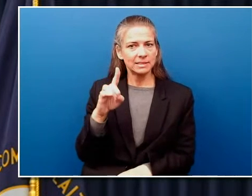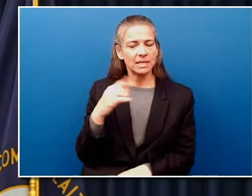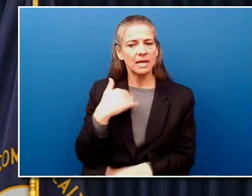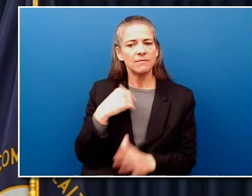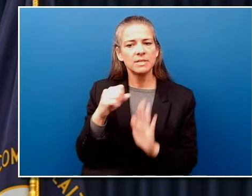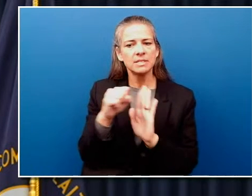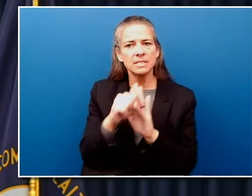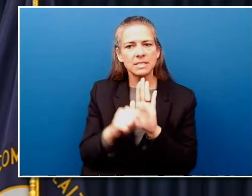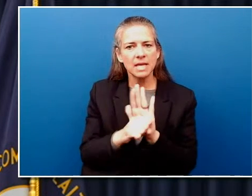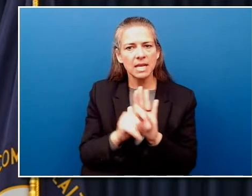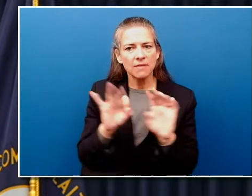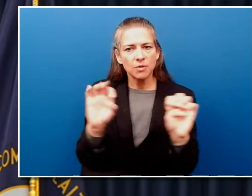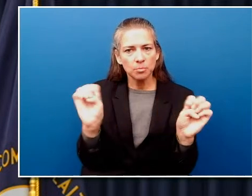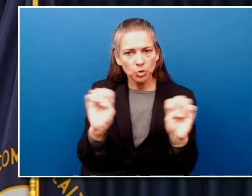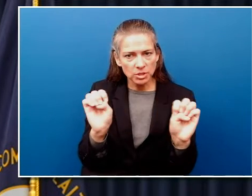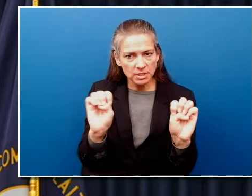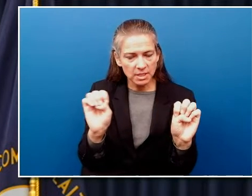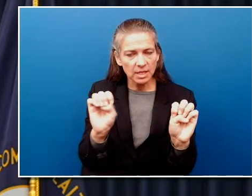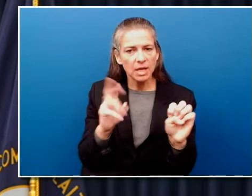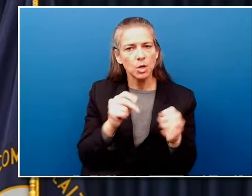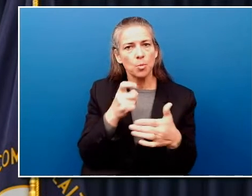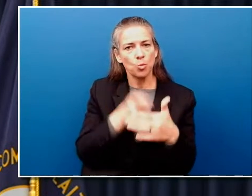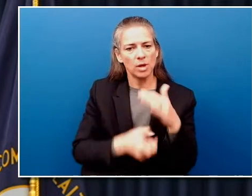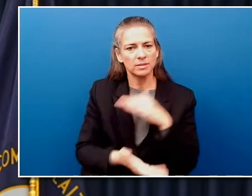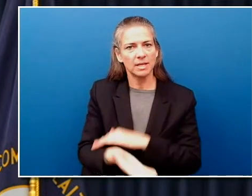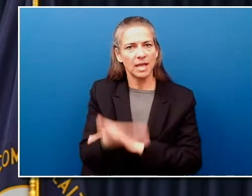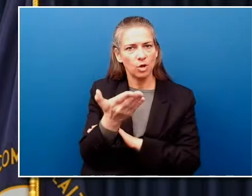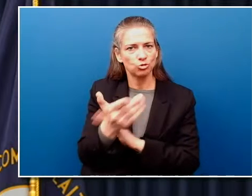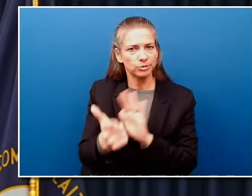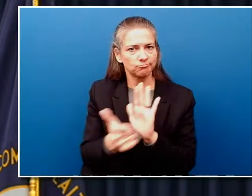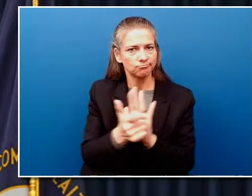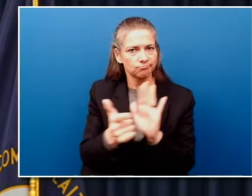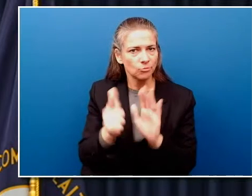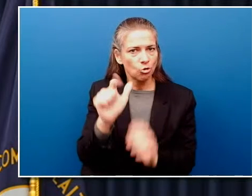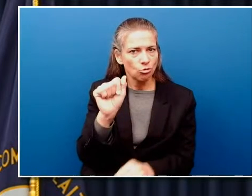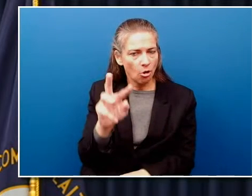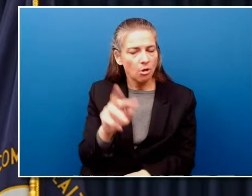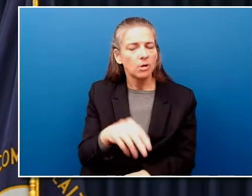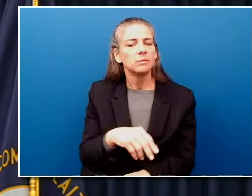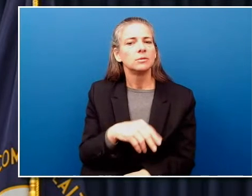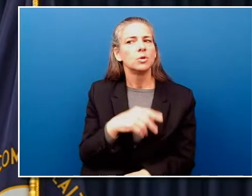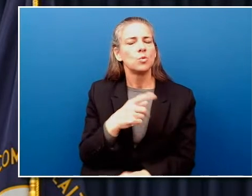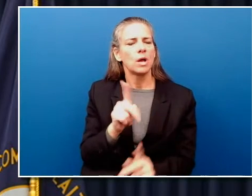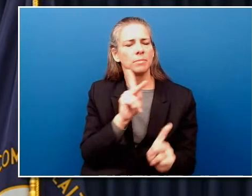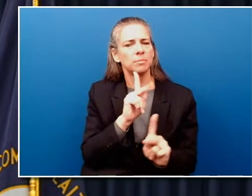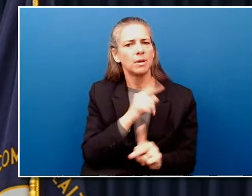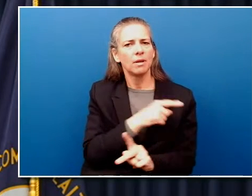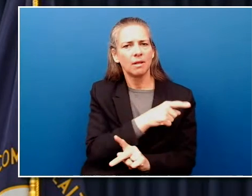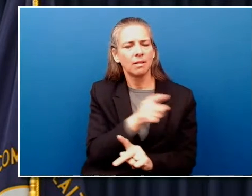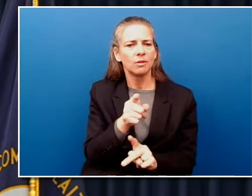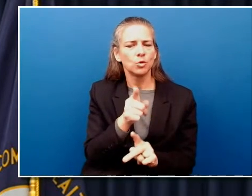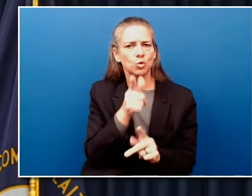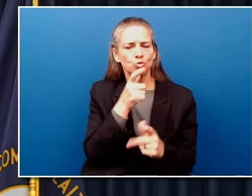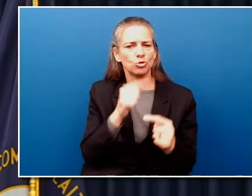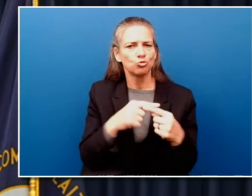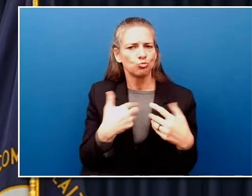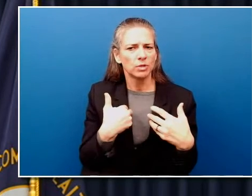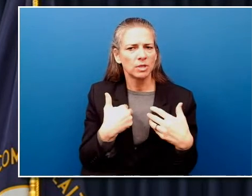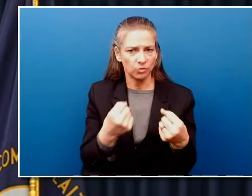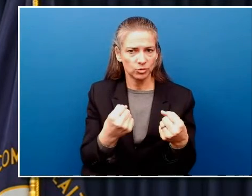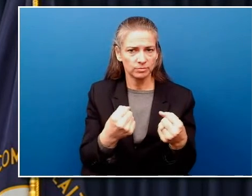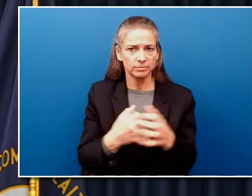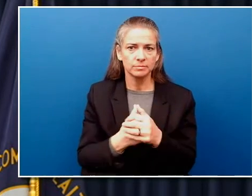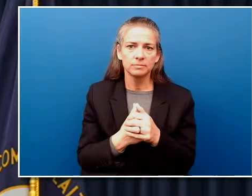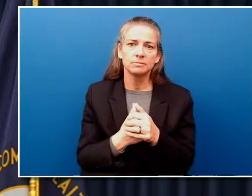gouging laws to protect families from overpriced goods as they recover from the storm. I've spoken with so many emergency response and